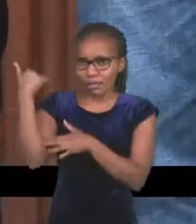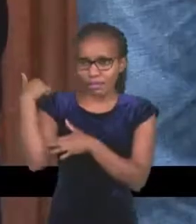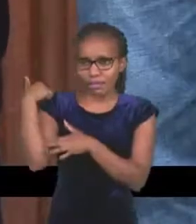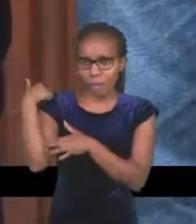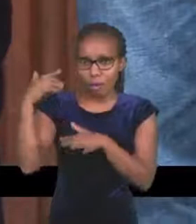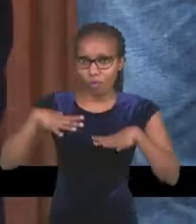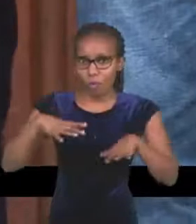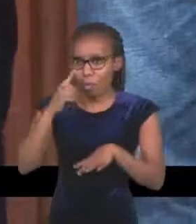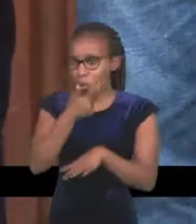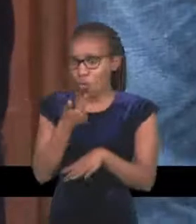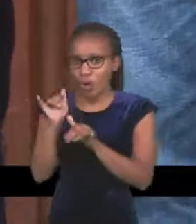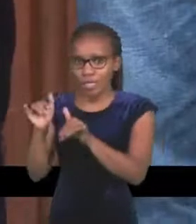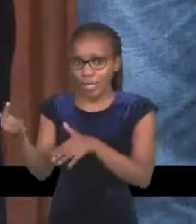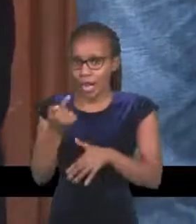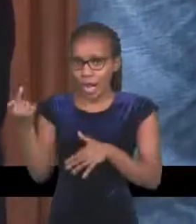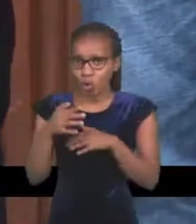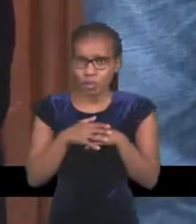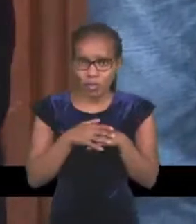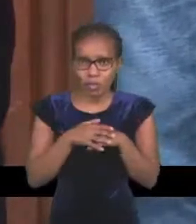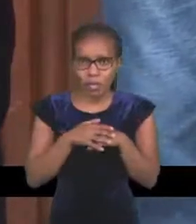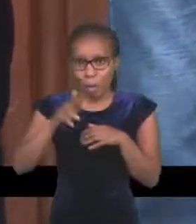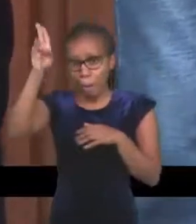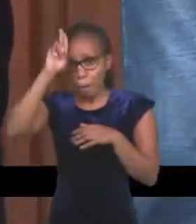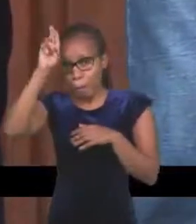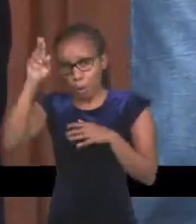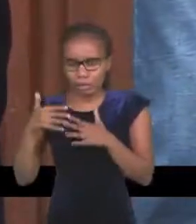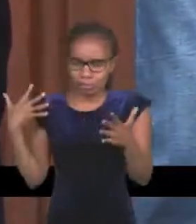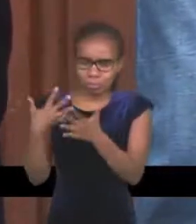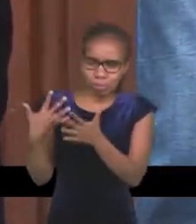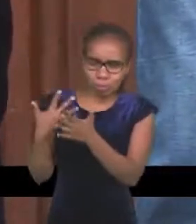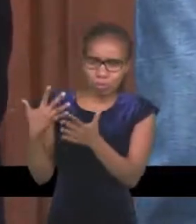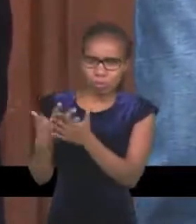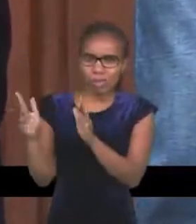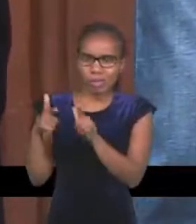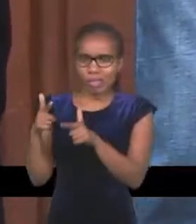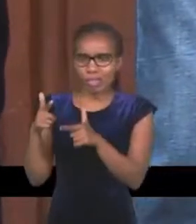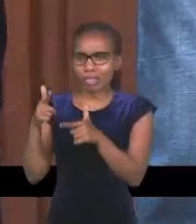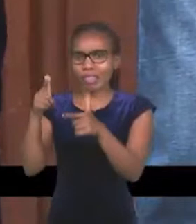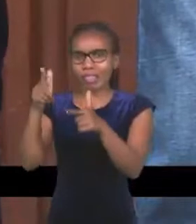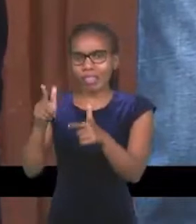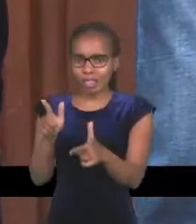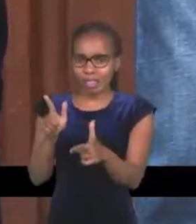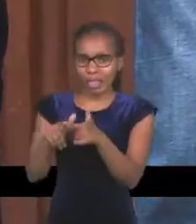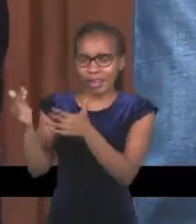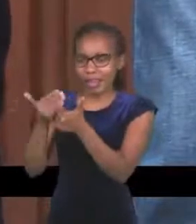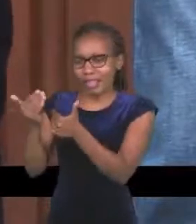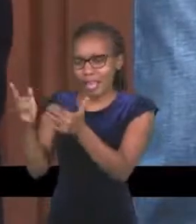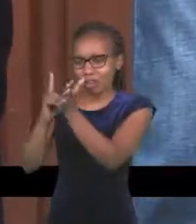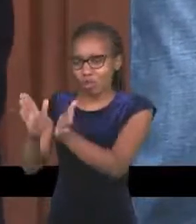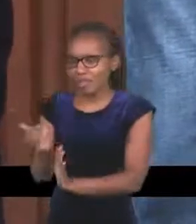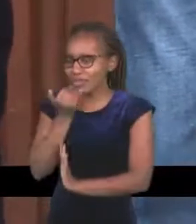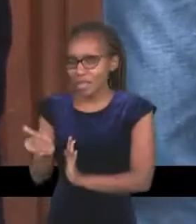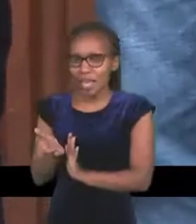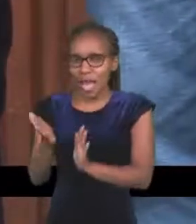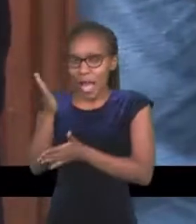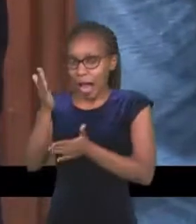time of curfew, which have resulted to police robbing and actually mishandling our professionals. We have several of them who have already